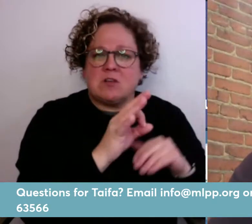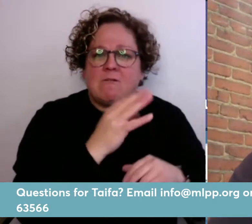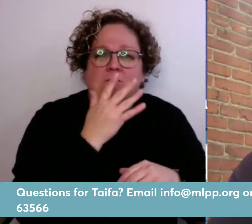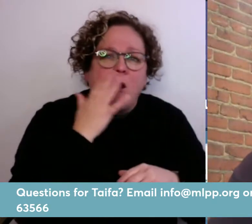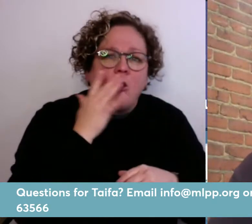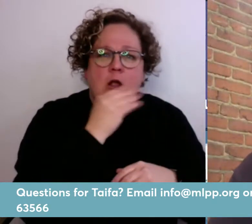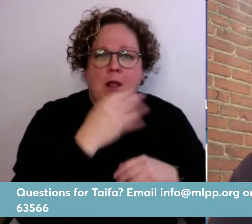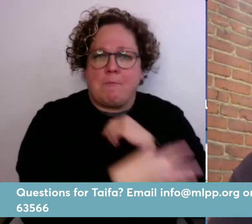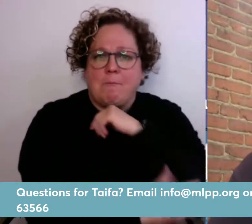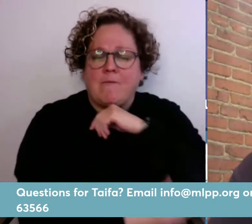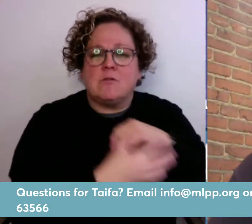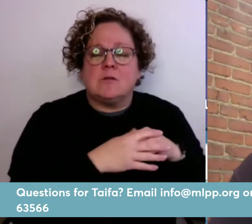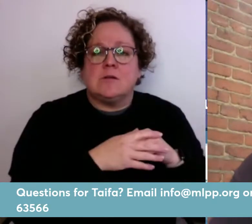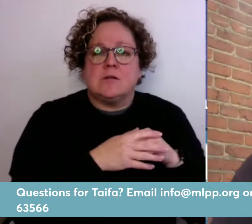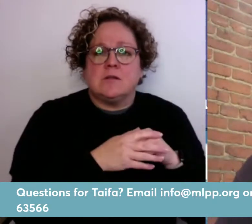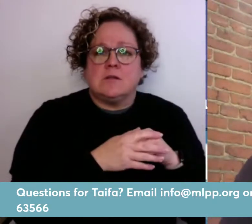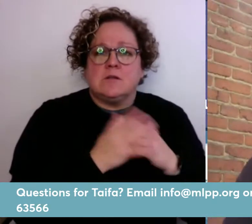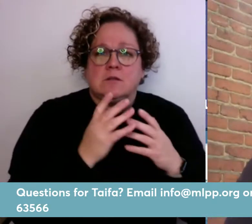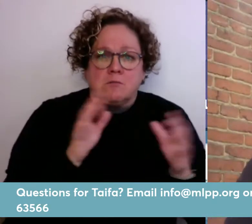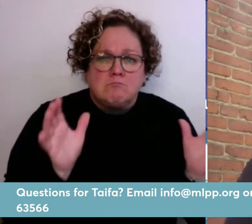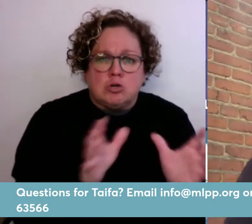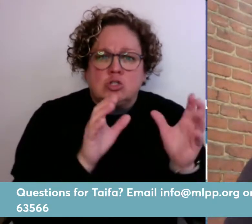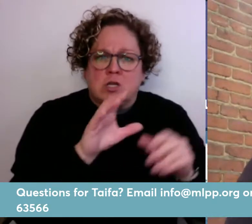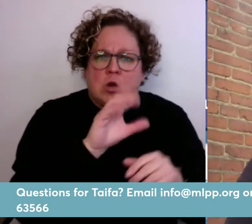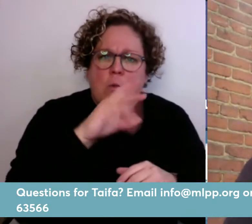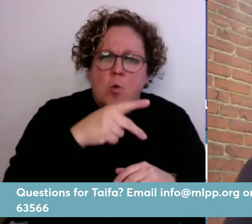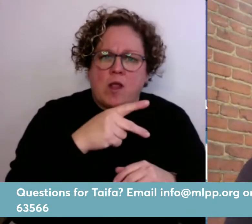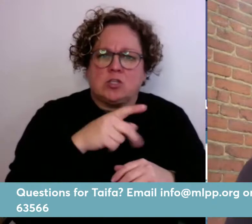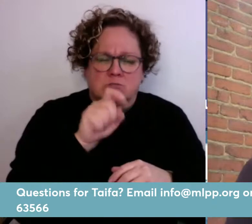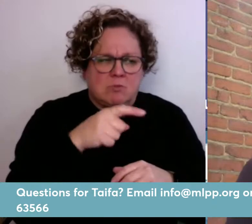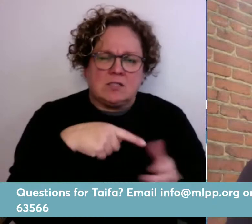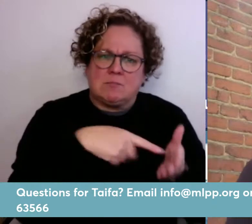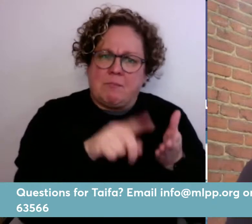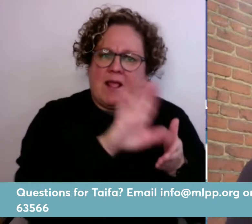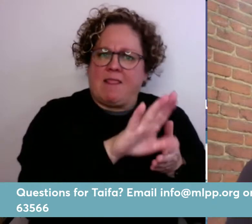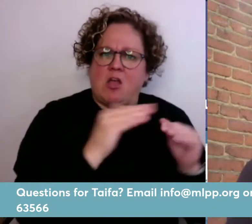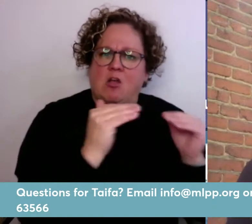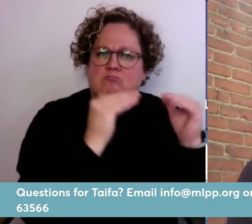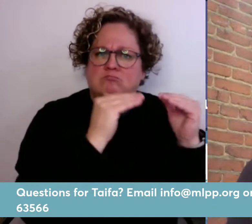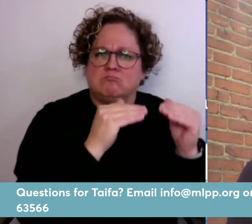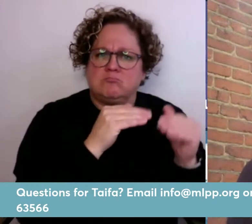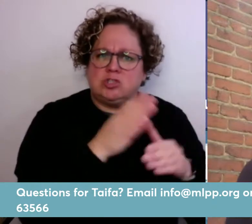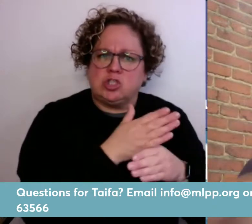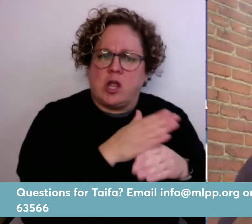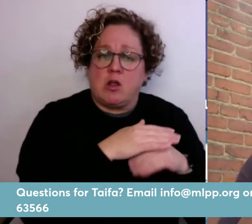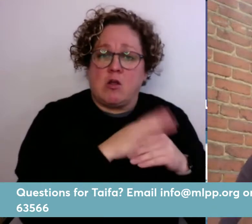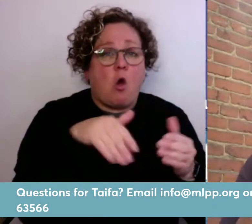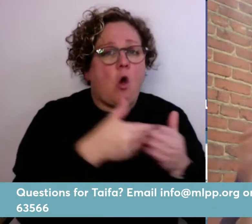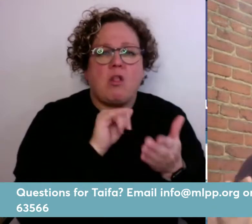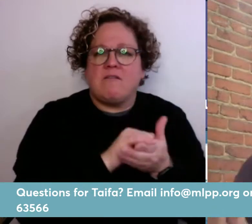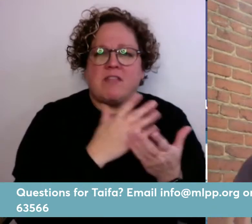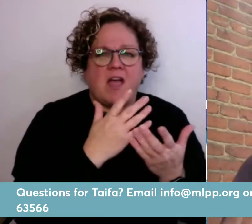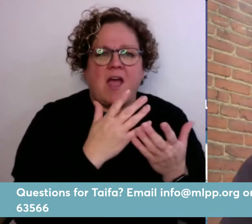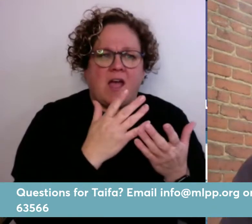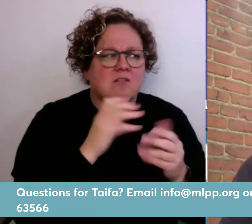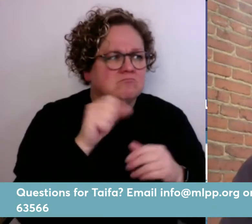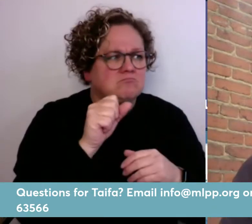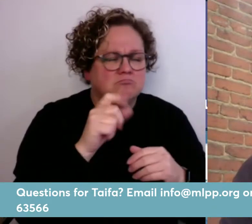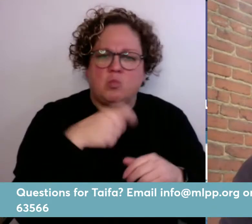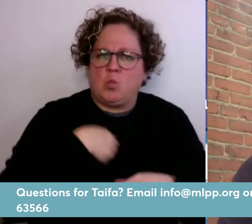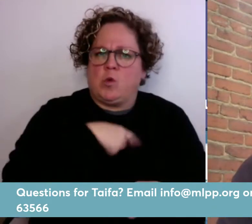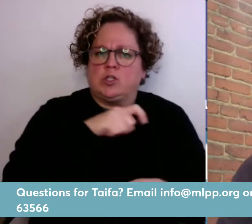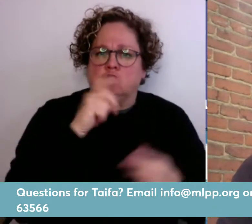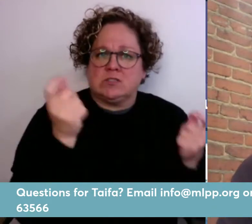corporations to pay their fair share. And all of this is cause for celebration. Yet,